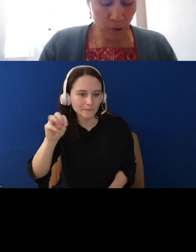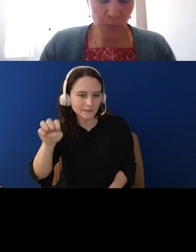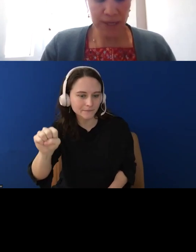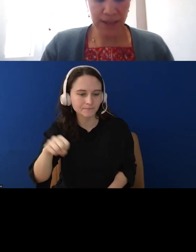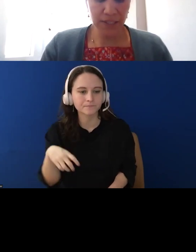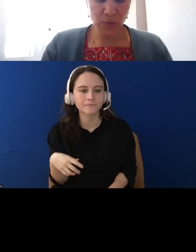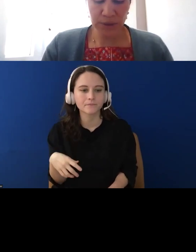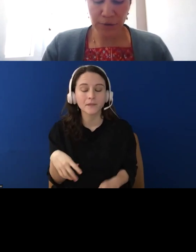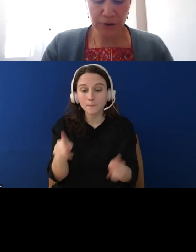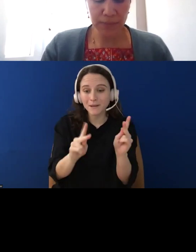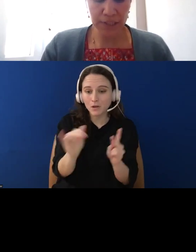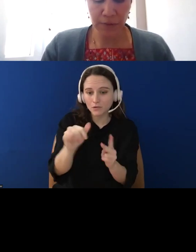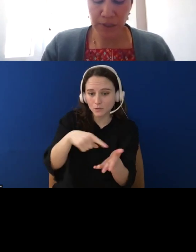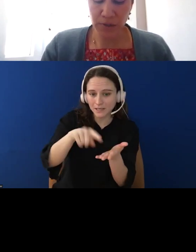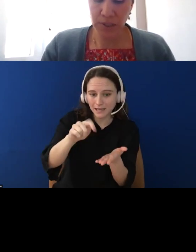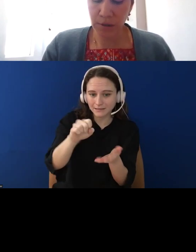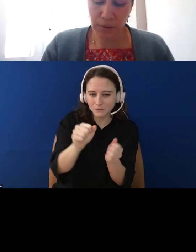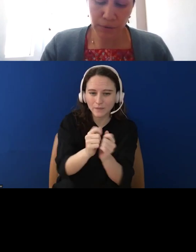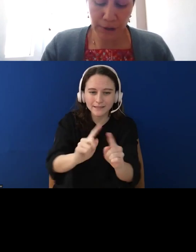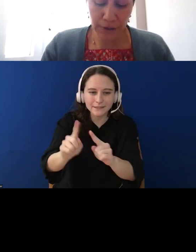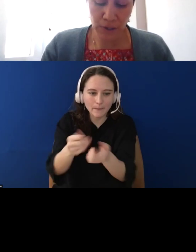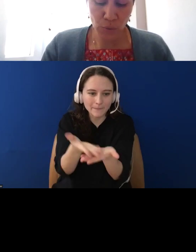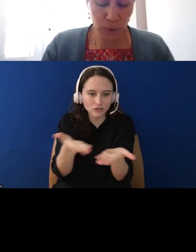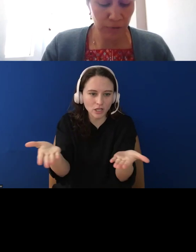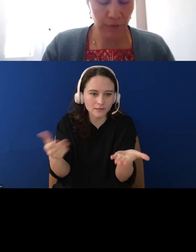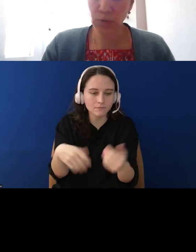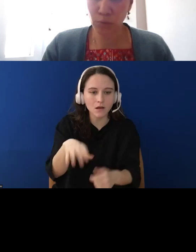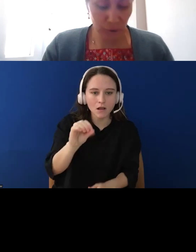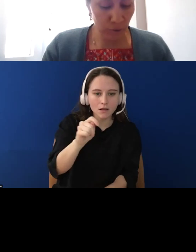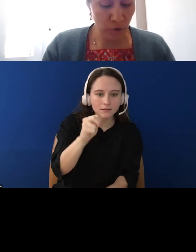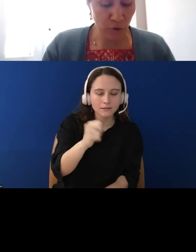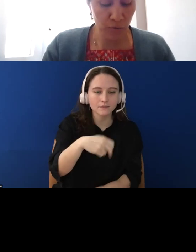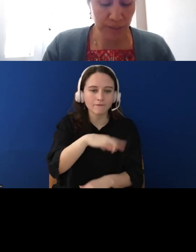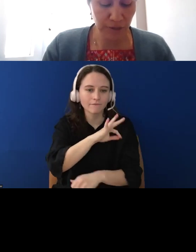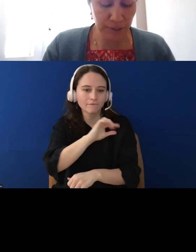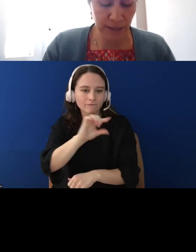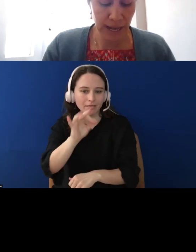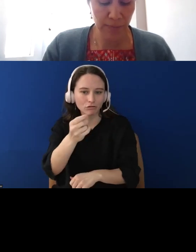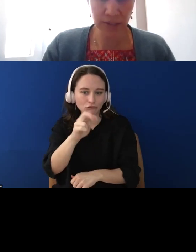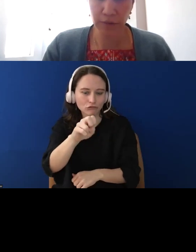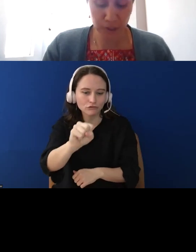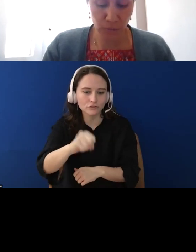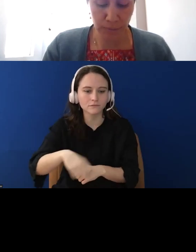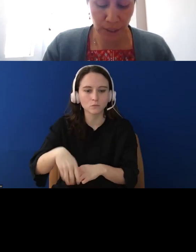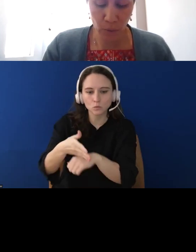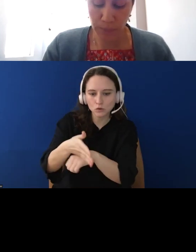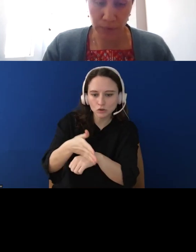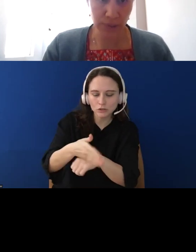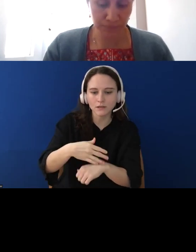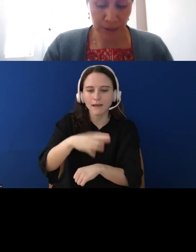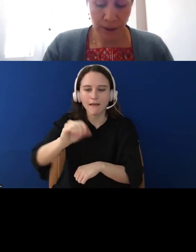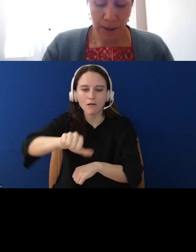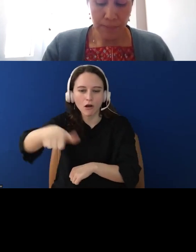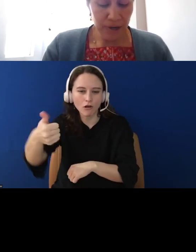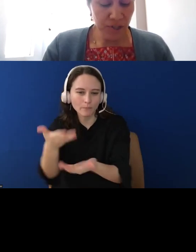People also paid taxes with different materials such as cotton, feathers, wood, fat wood, construction materials, and materials to make